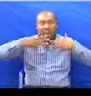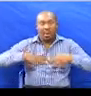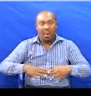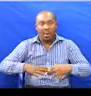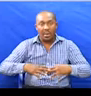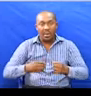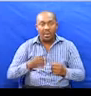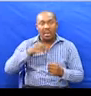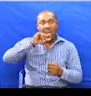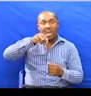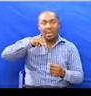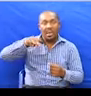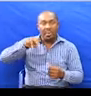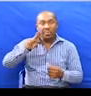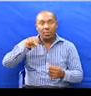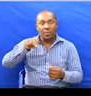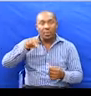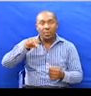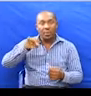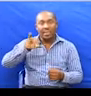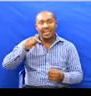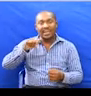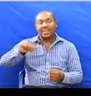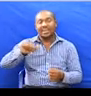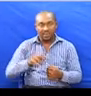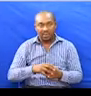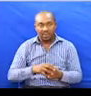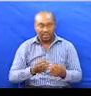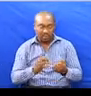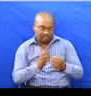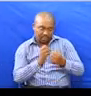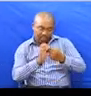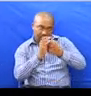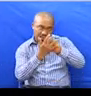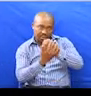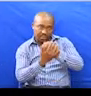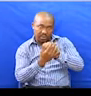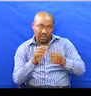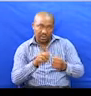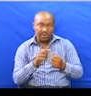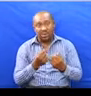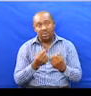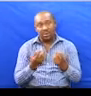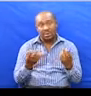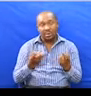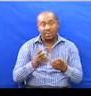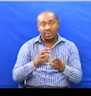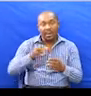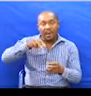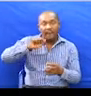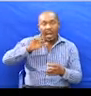protein, fight against disease-causing agents, which are microorganisms, which cause